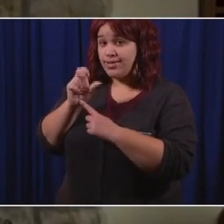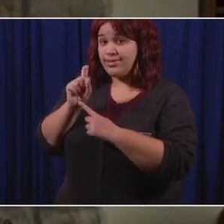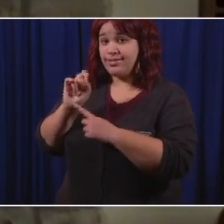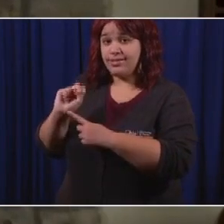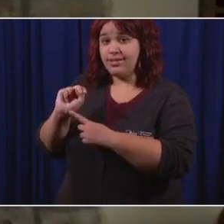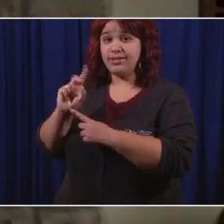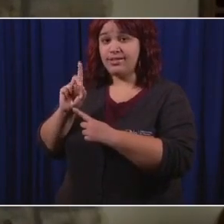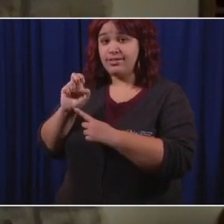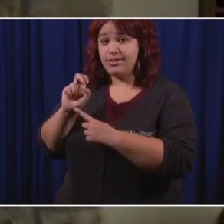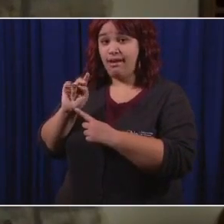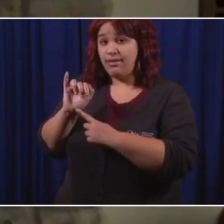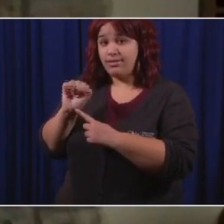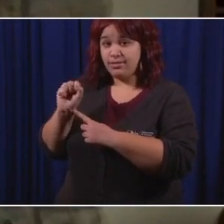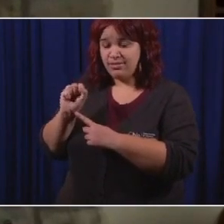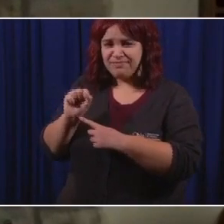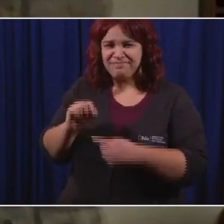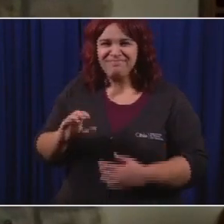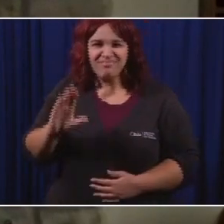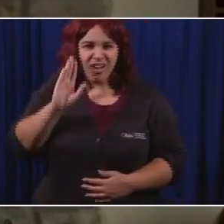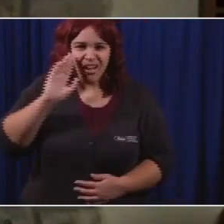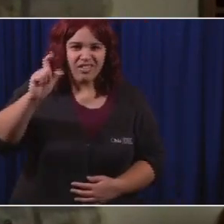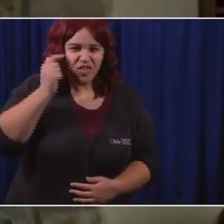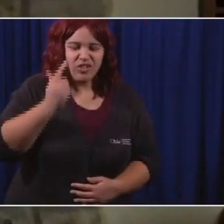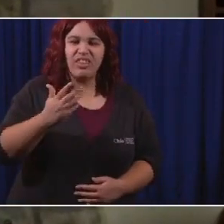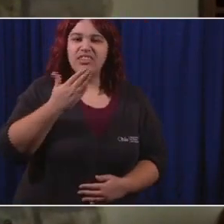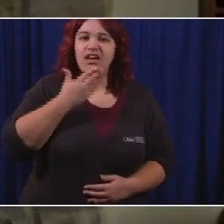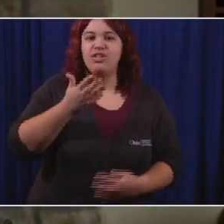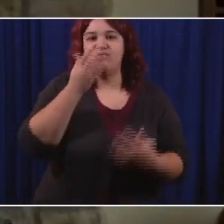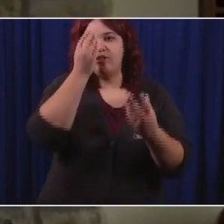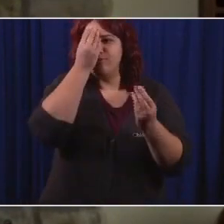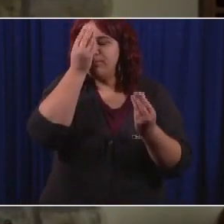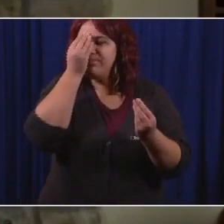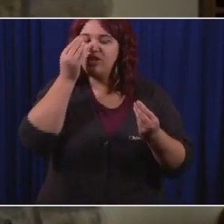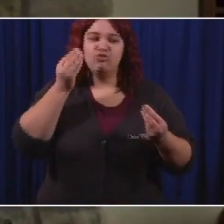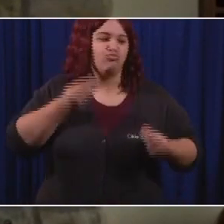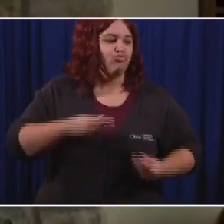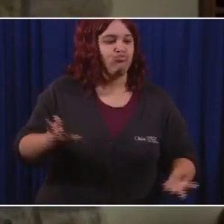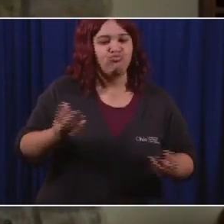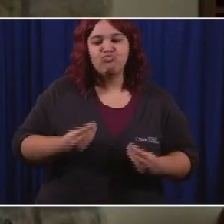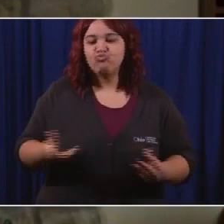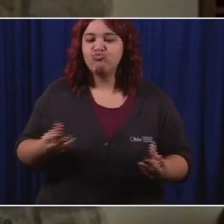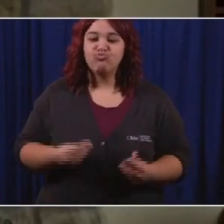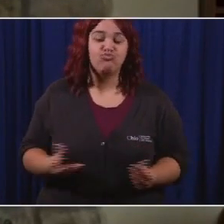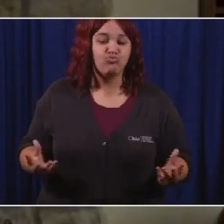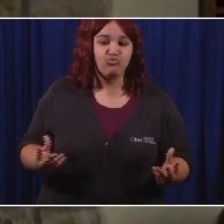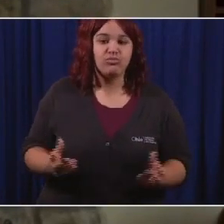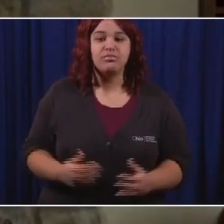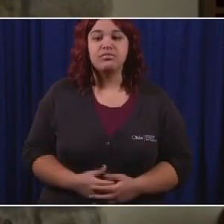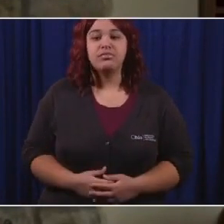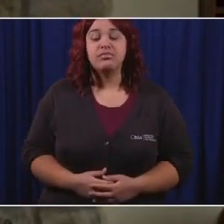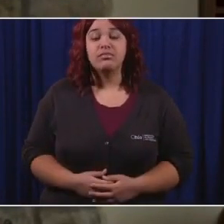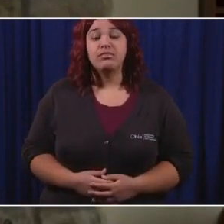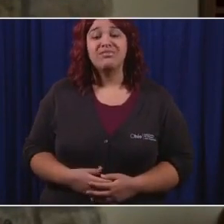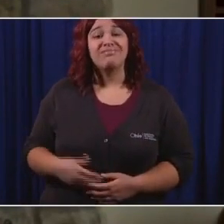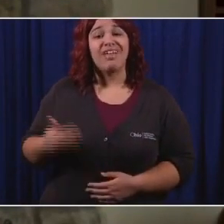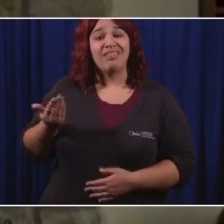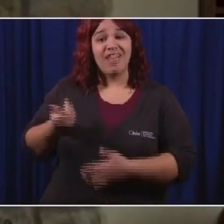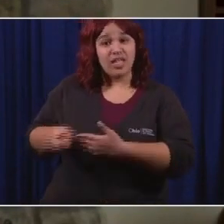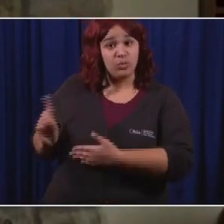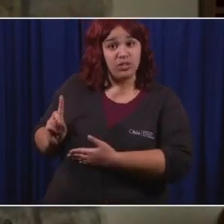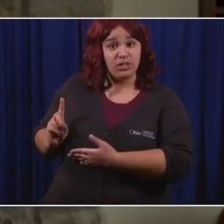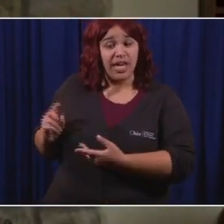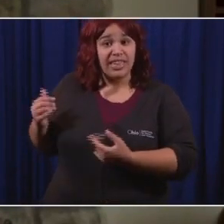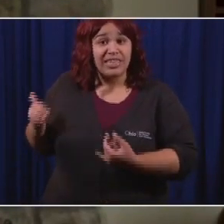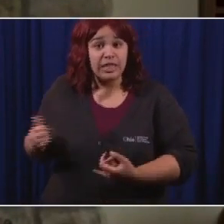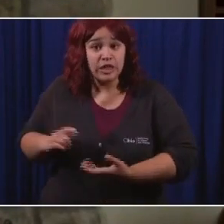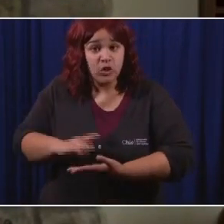Hi, Governor. Thanks as always for keeping us informed. You begged for mask wearing earlier this week and last week, and today